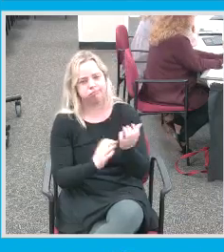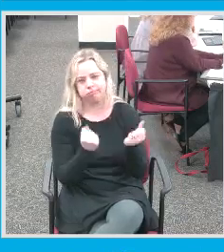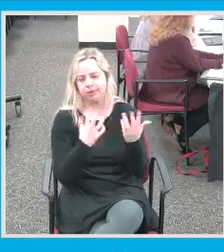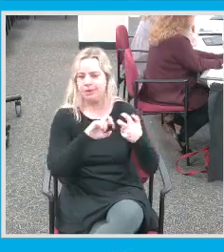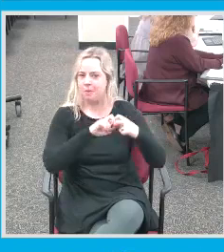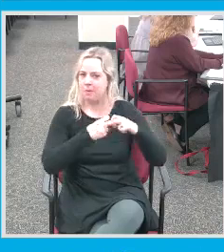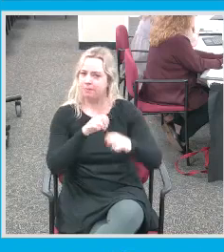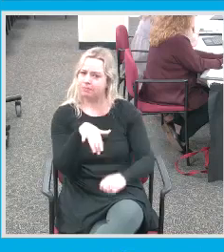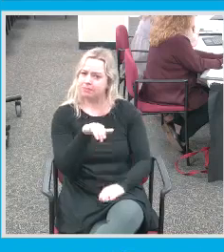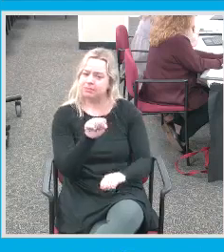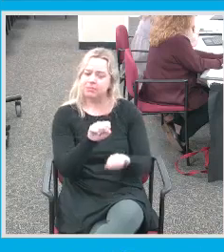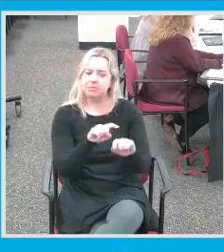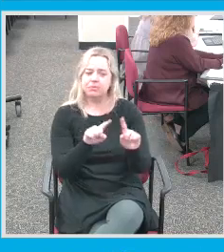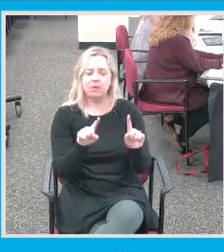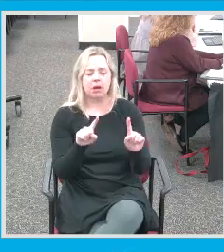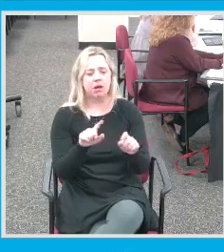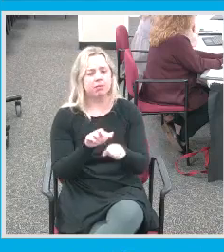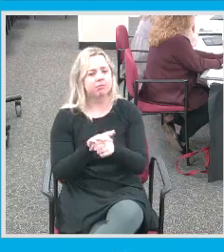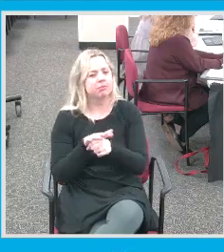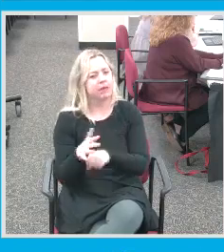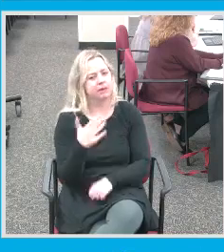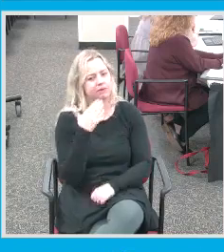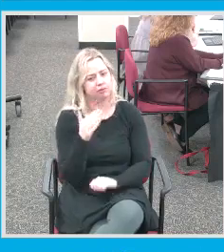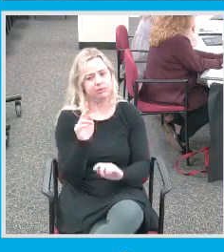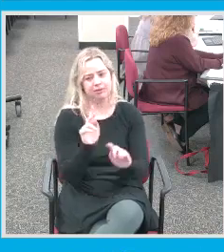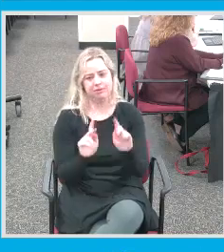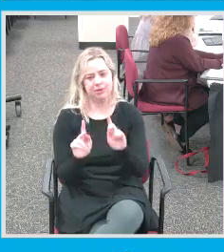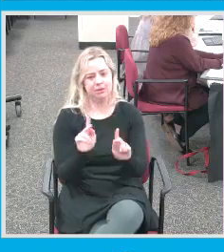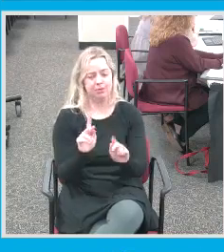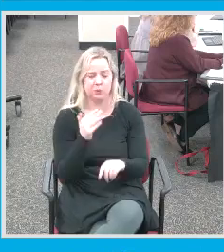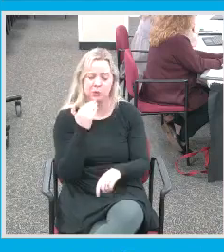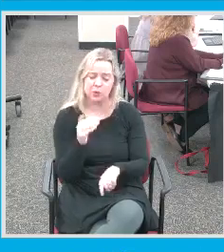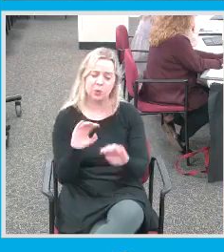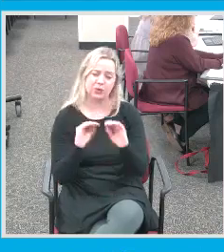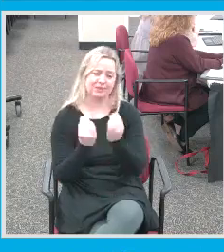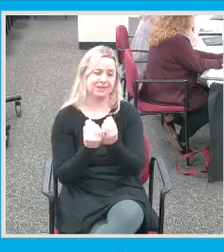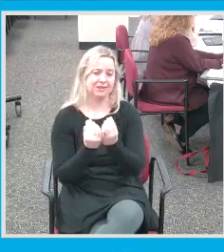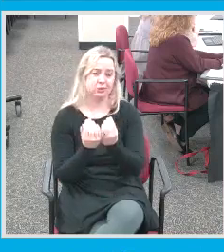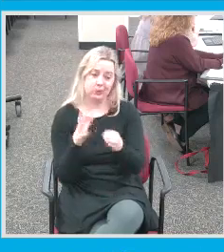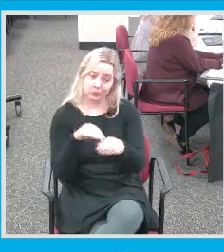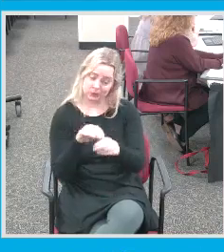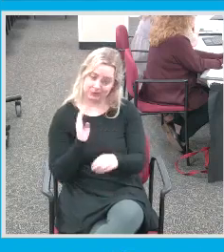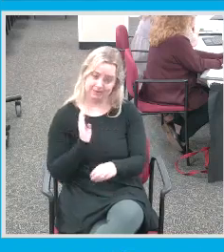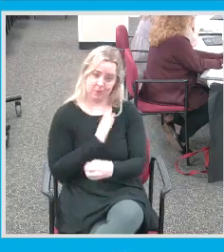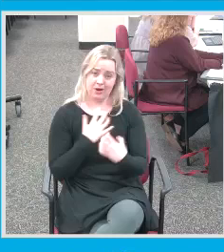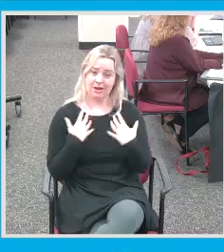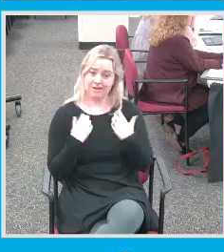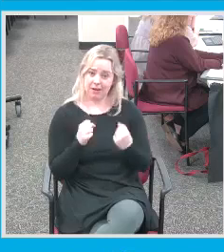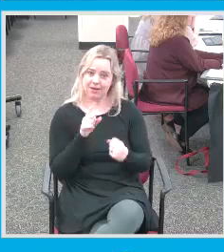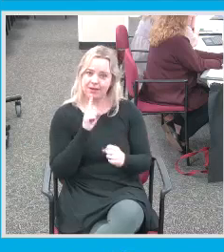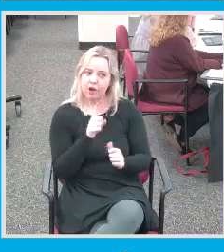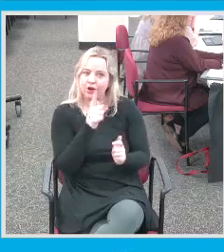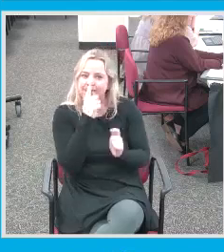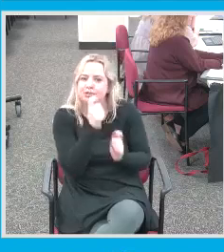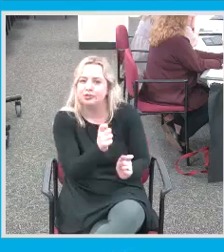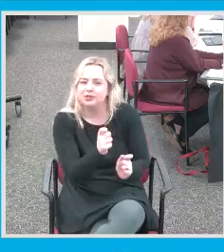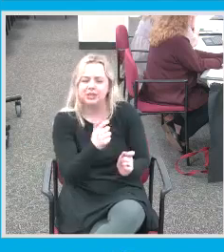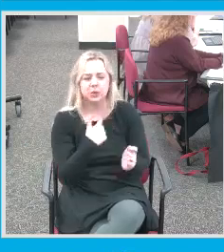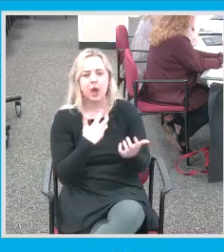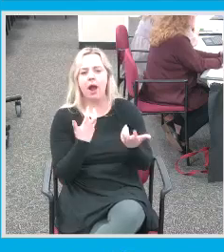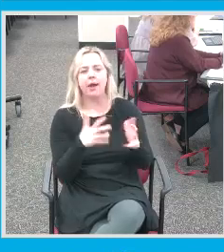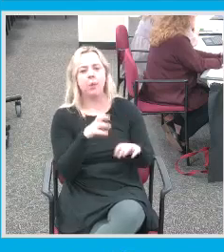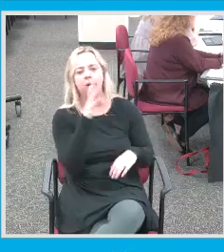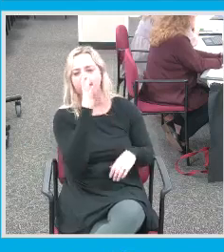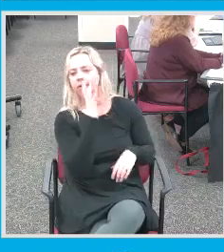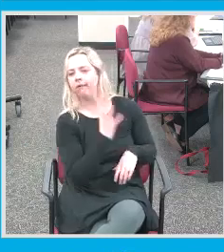good people and organizations, including the Board of Health, that are engaged and interested. I don't want to lose sight of the good work that's happening and